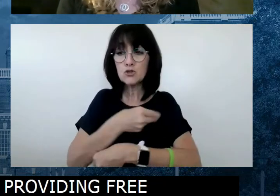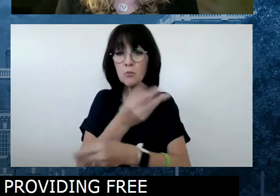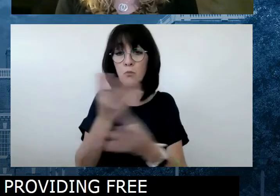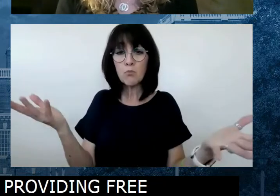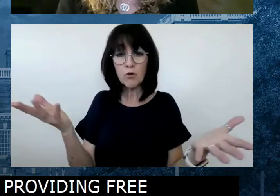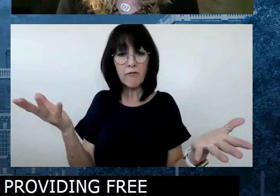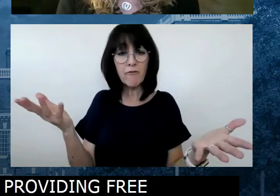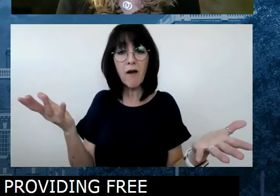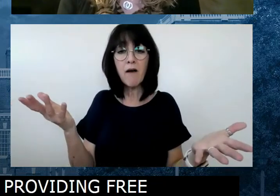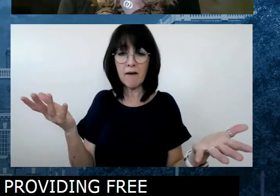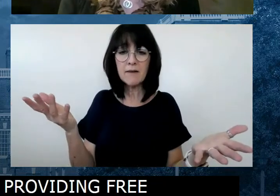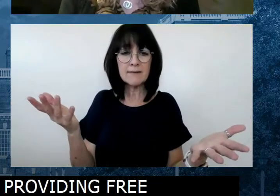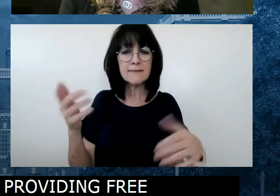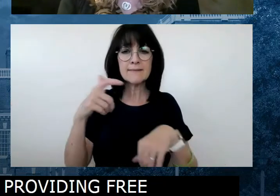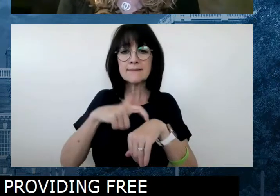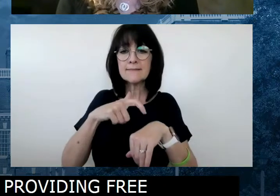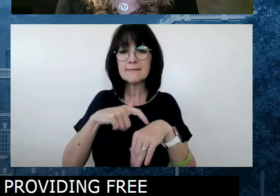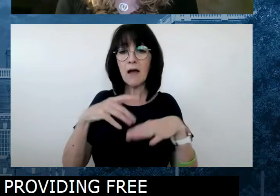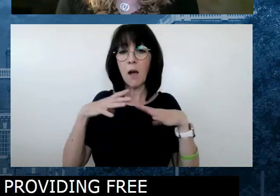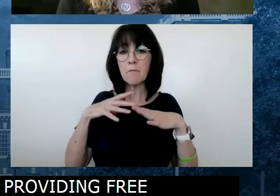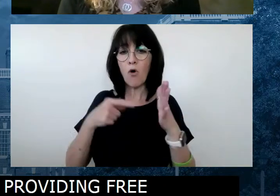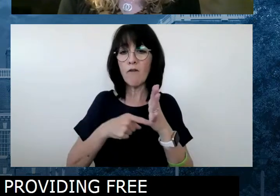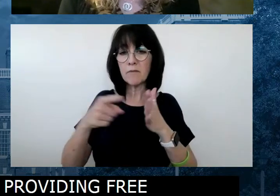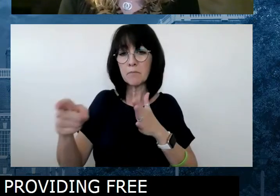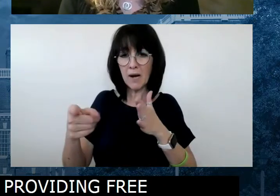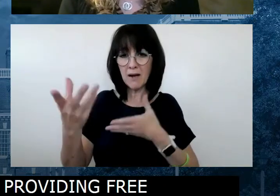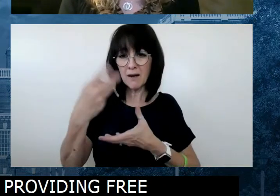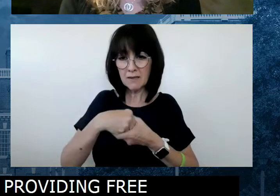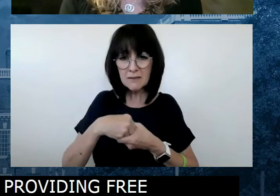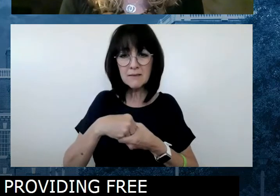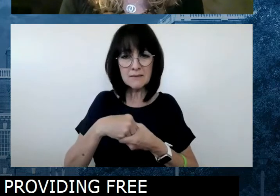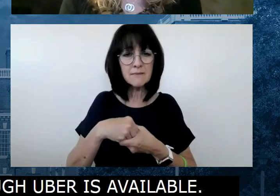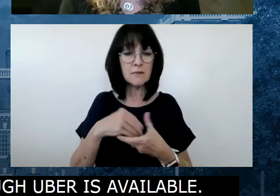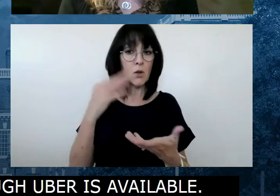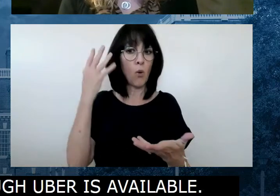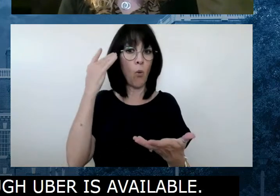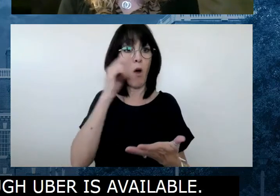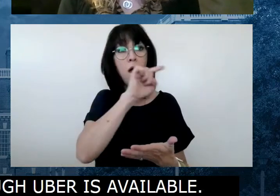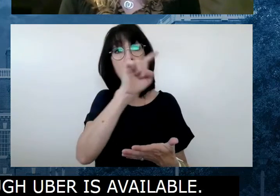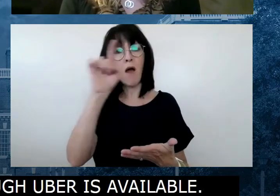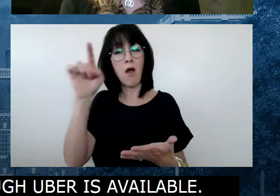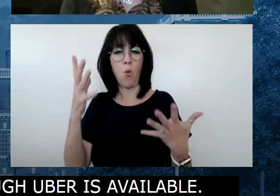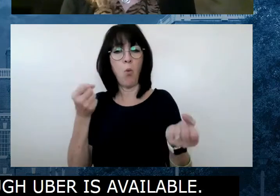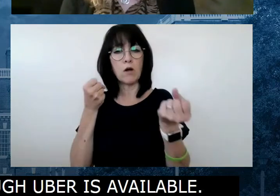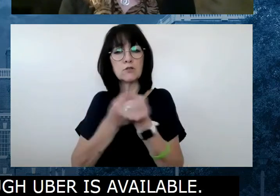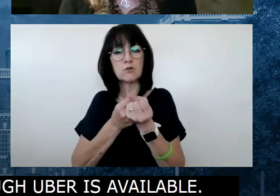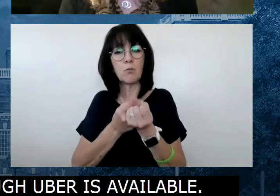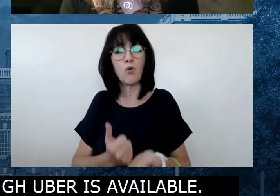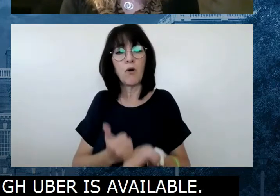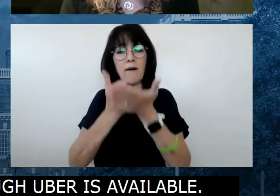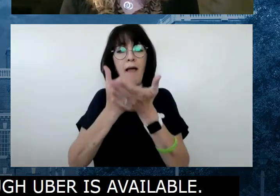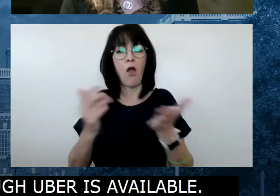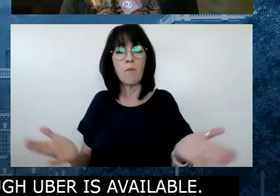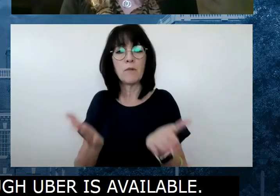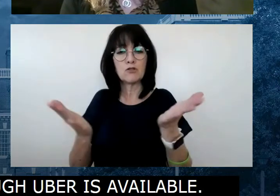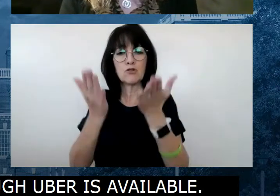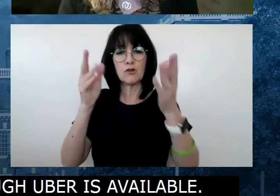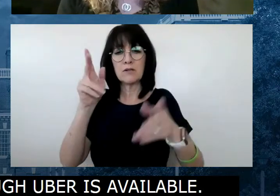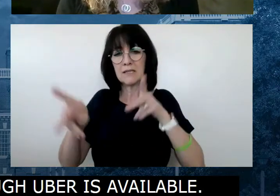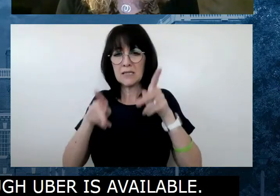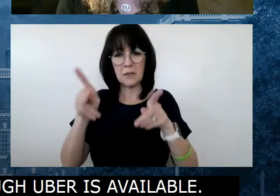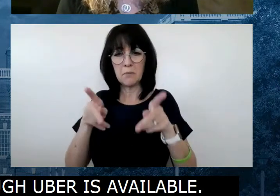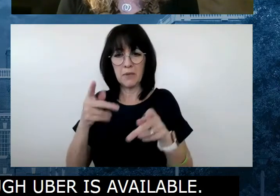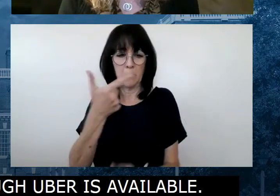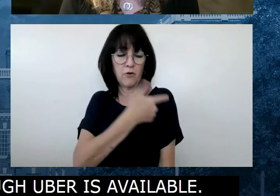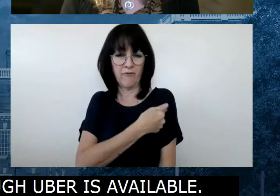paid time off. There's many convenient places to get vaccines right now. And remember, you should not have to pay